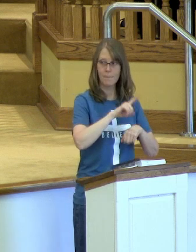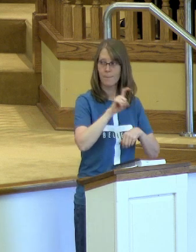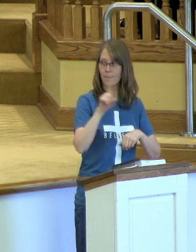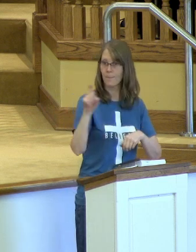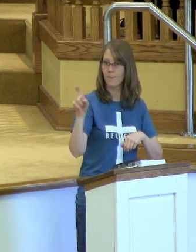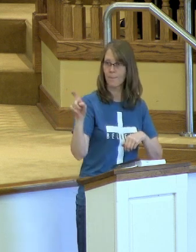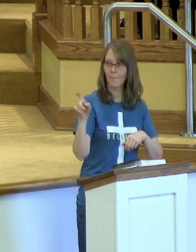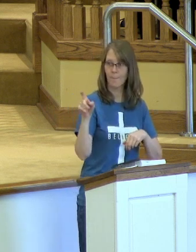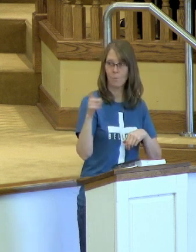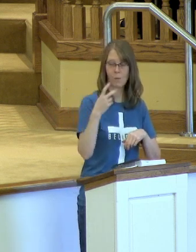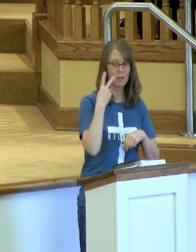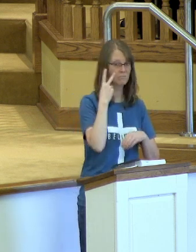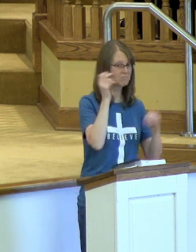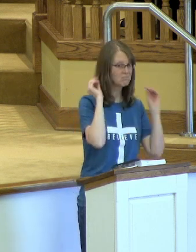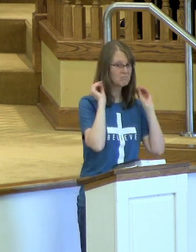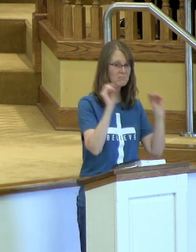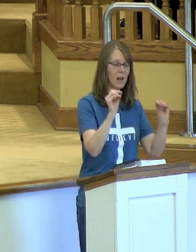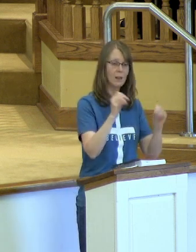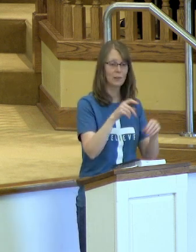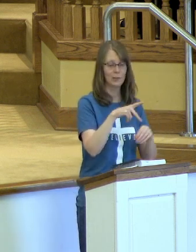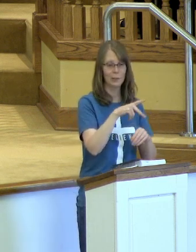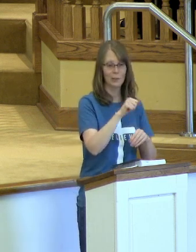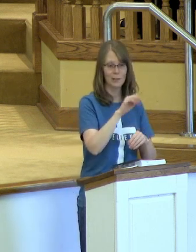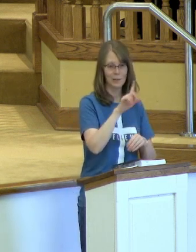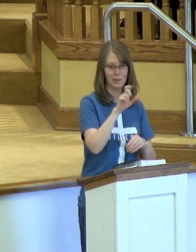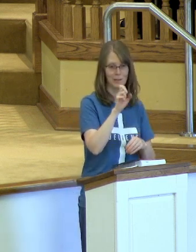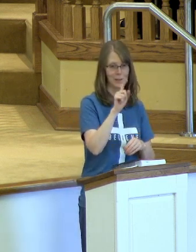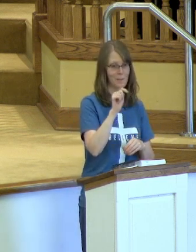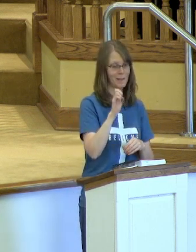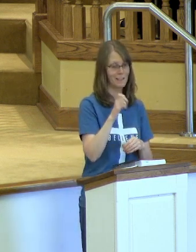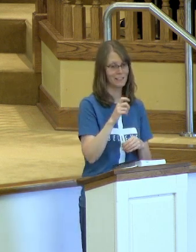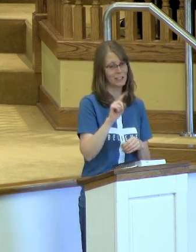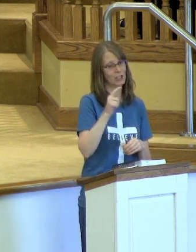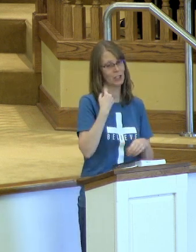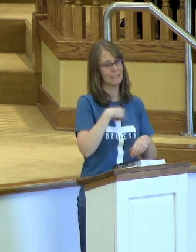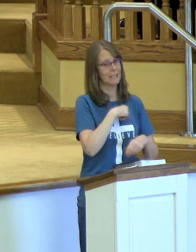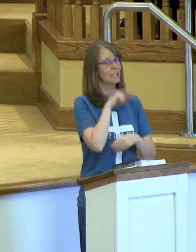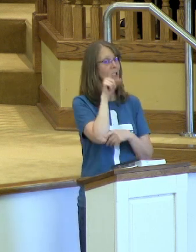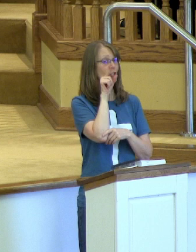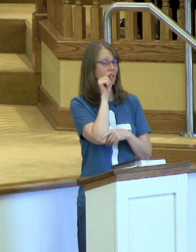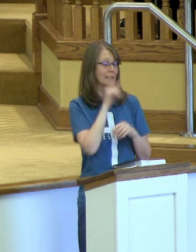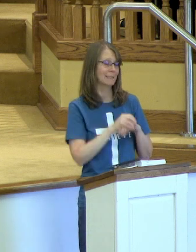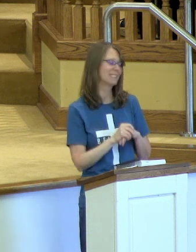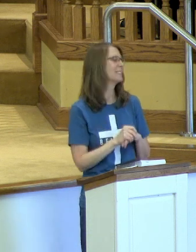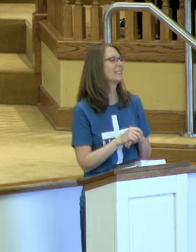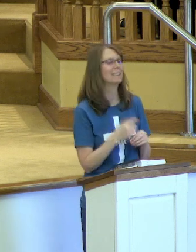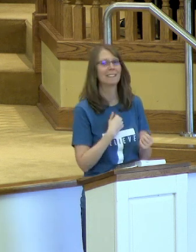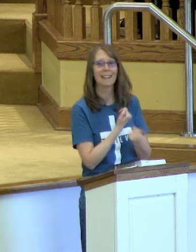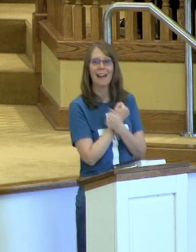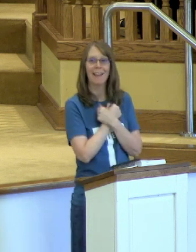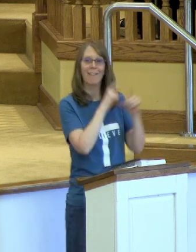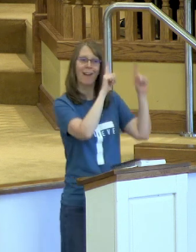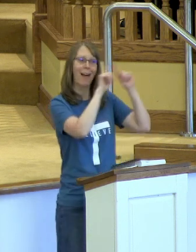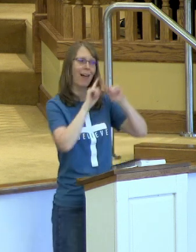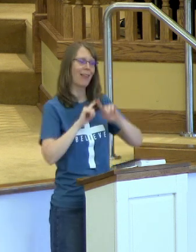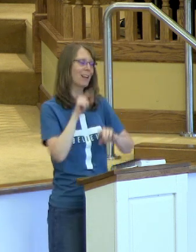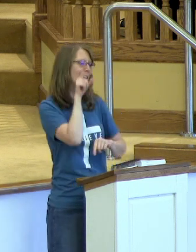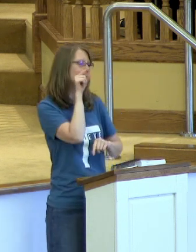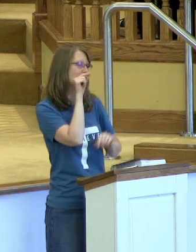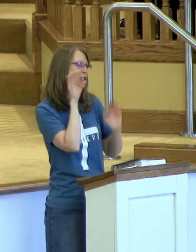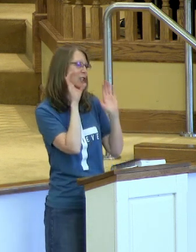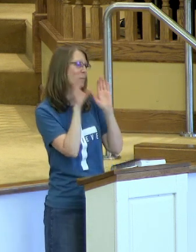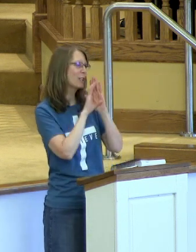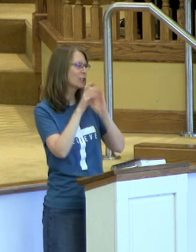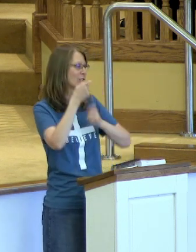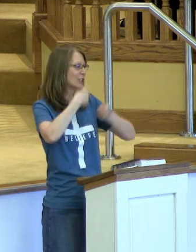And I do not see any first-time visitors, so Miss Paulette, looks like it's just us chickens here tonight. I love the rotation we have up there. It's very good.